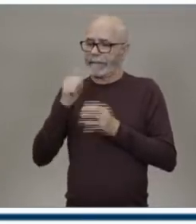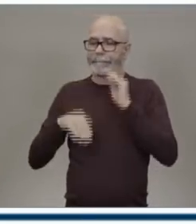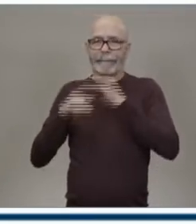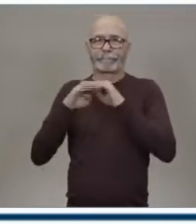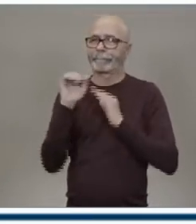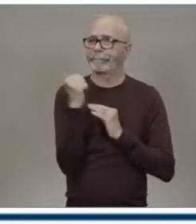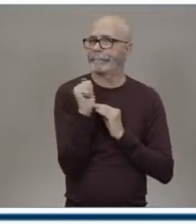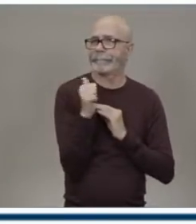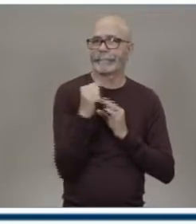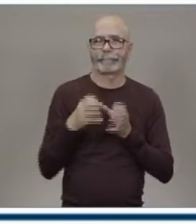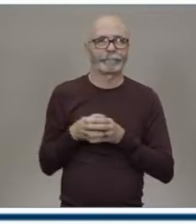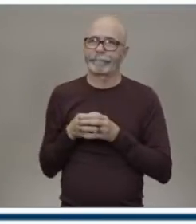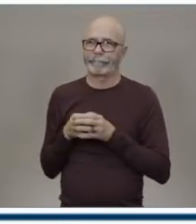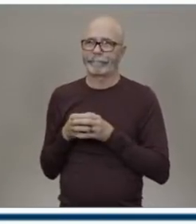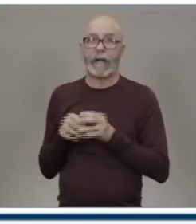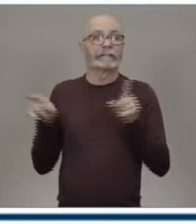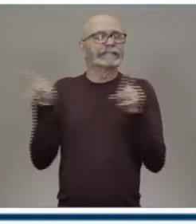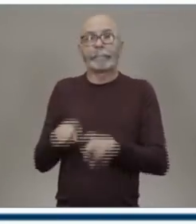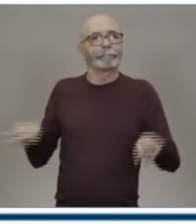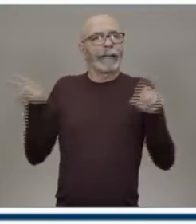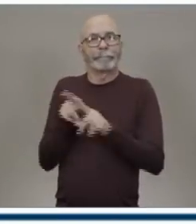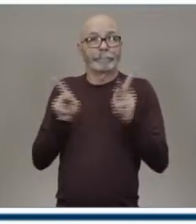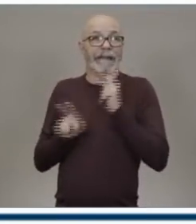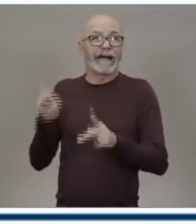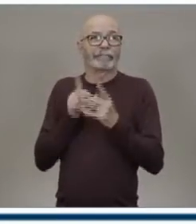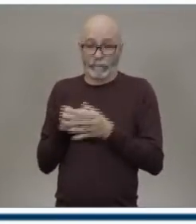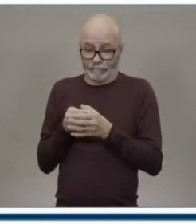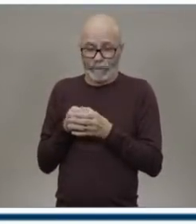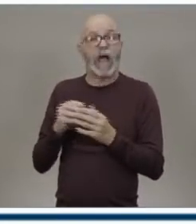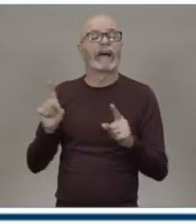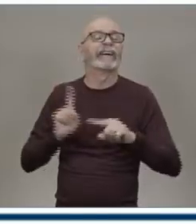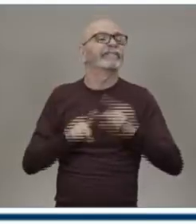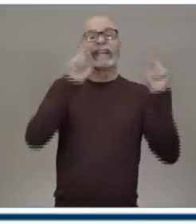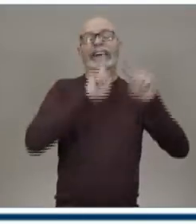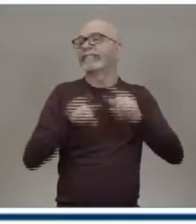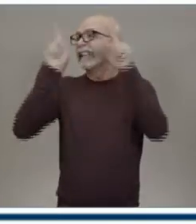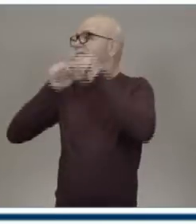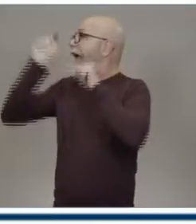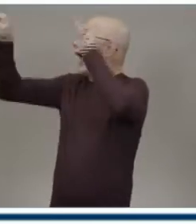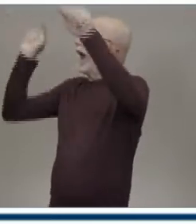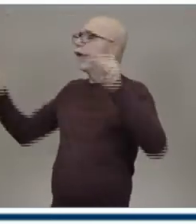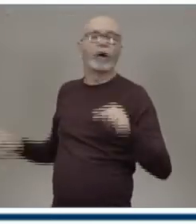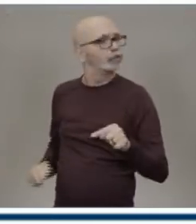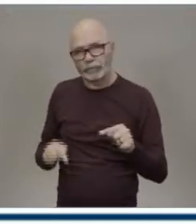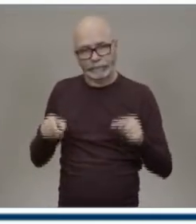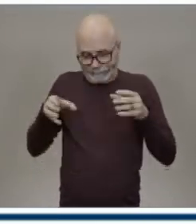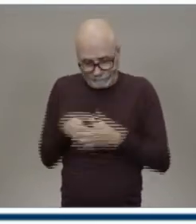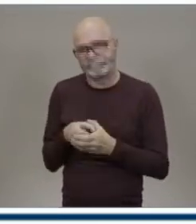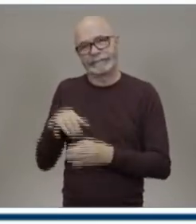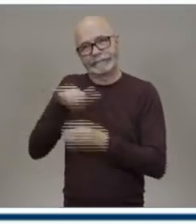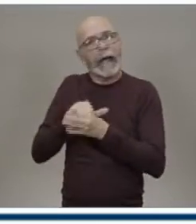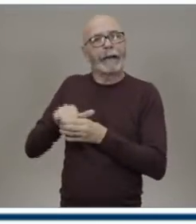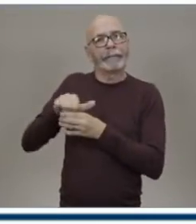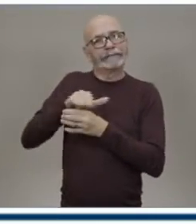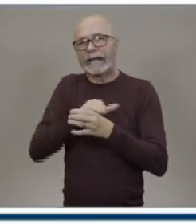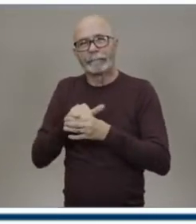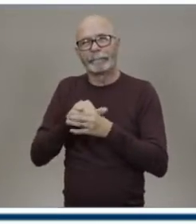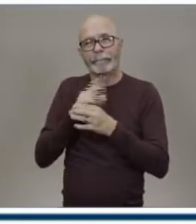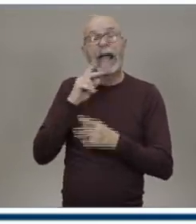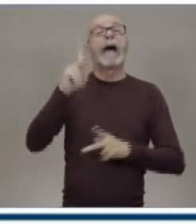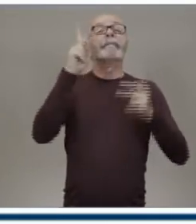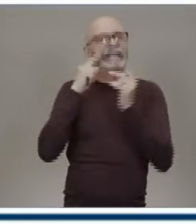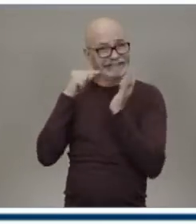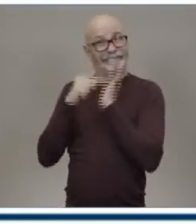you gather with consistently. I've heard a couple of stories where families were planning to have rotating groups of